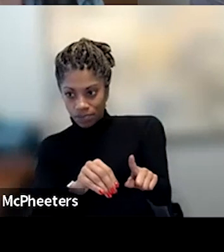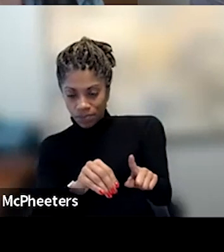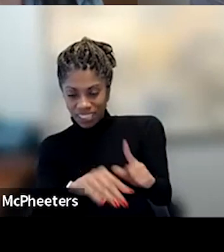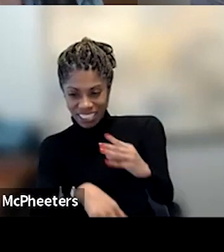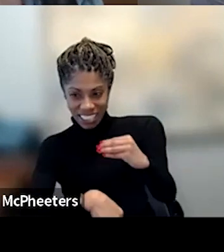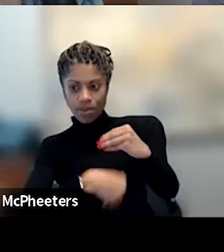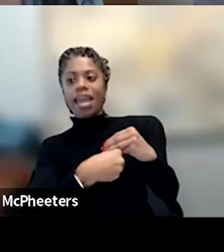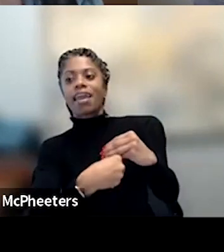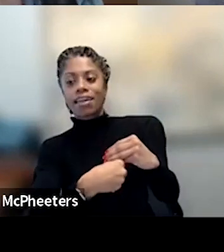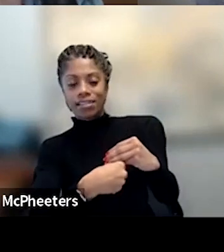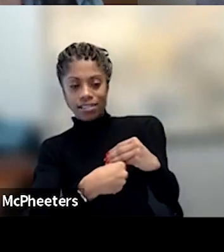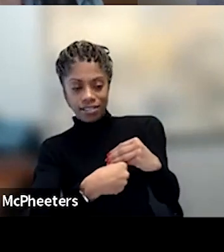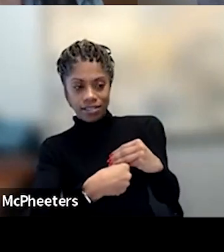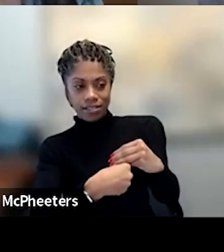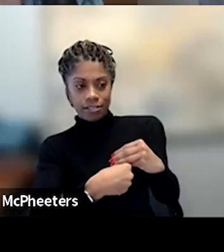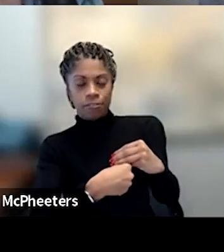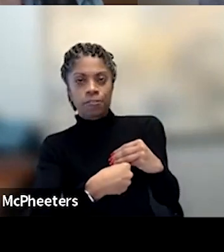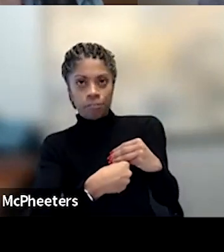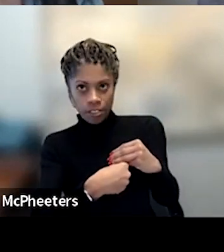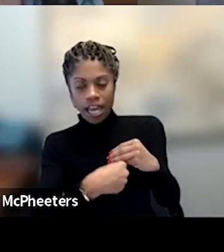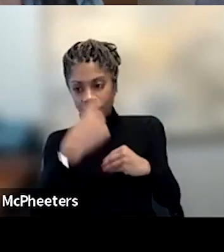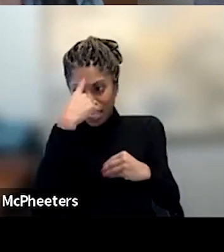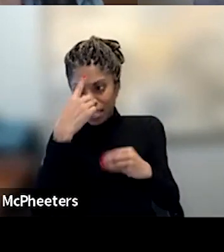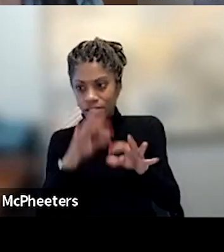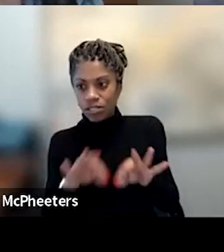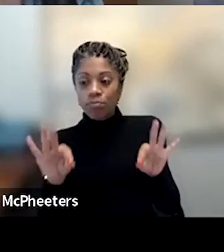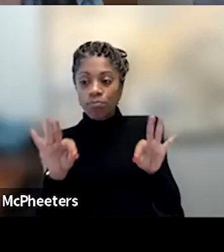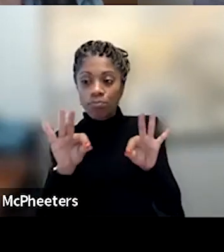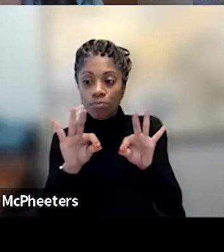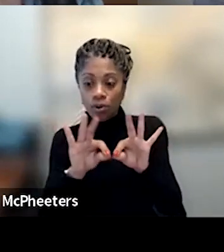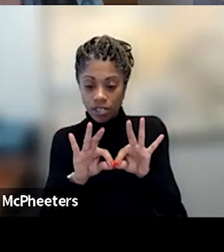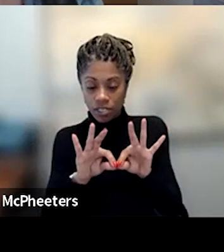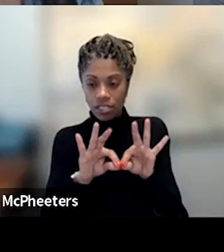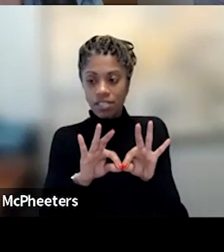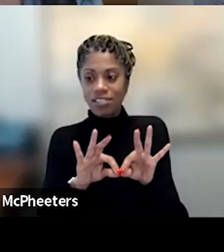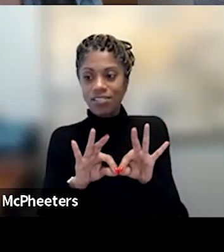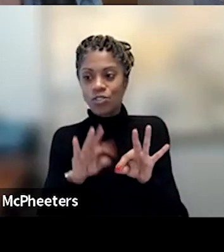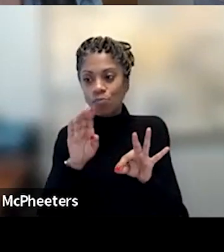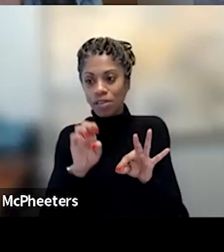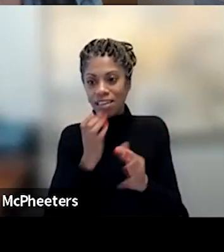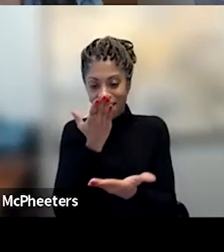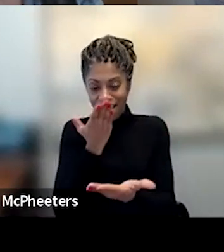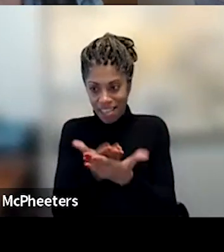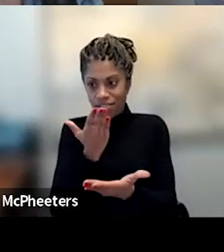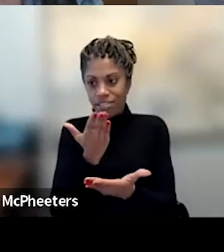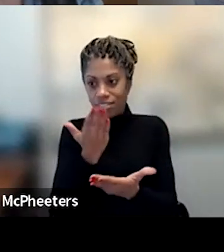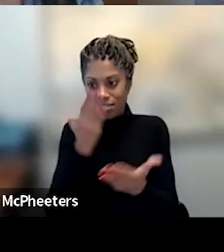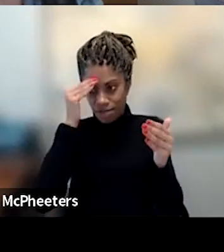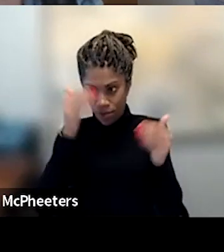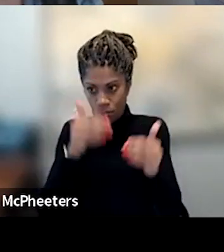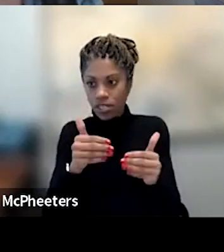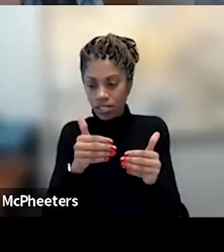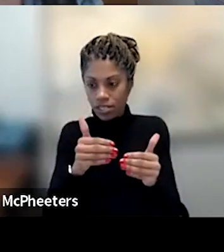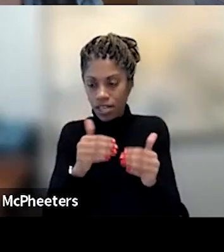that approach, I think it's important to be evidence focused in how you begin. If you're dealing